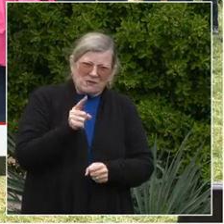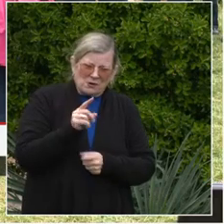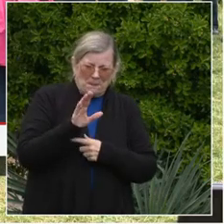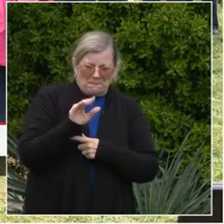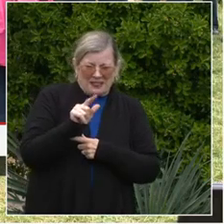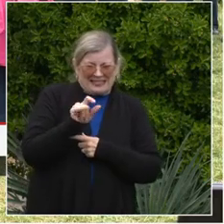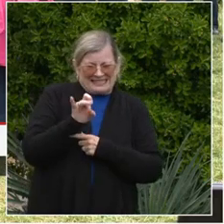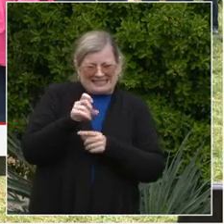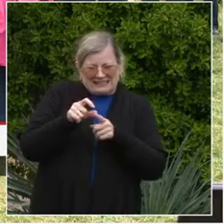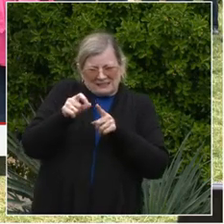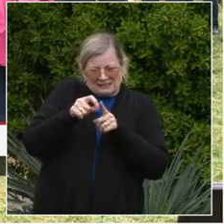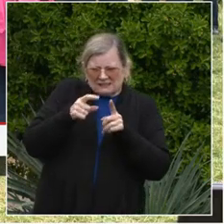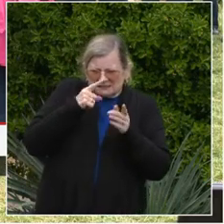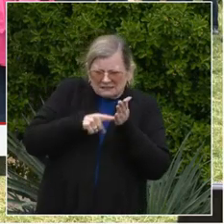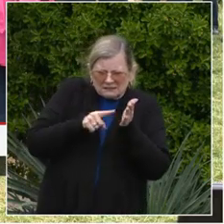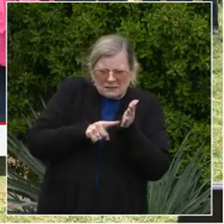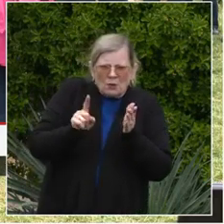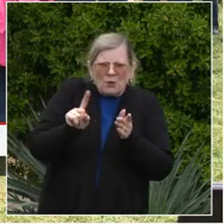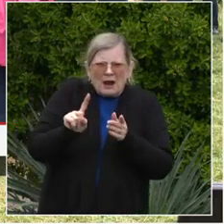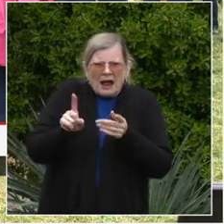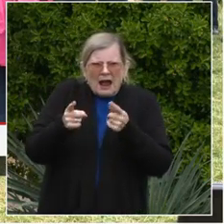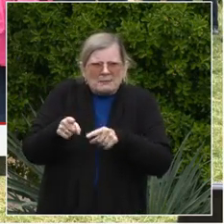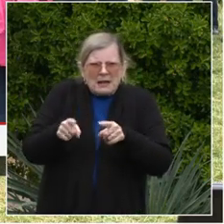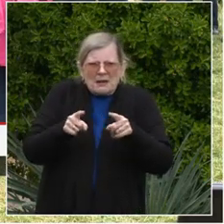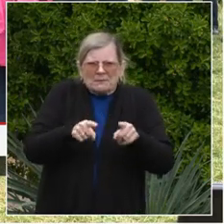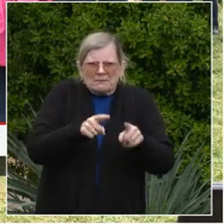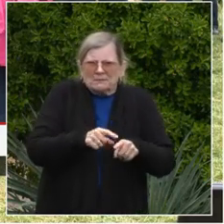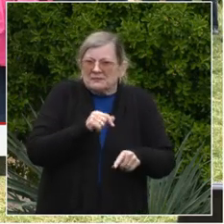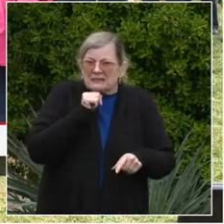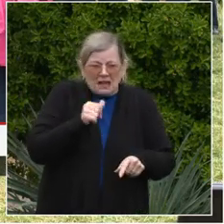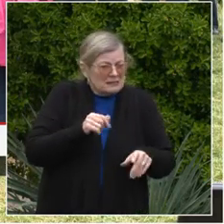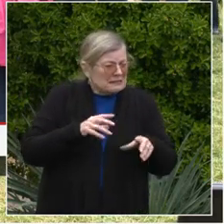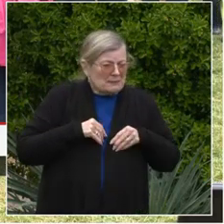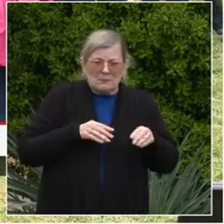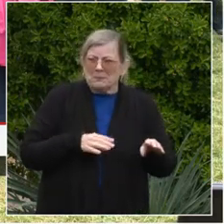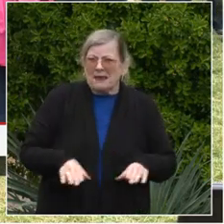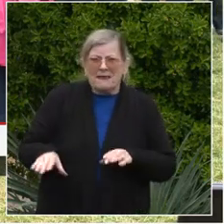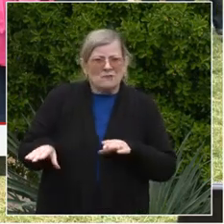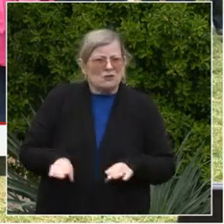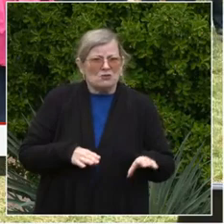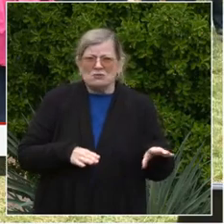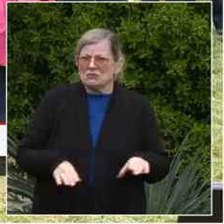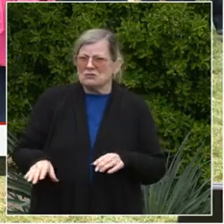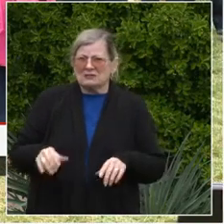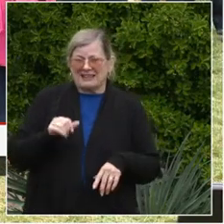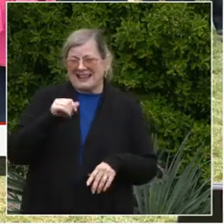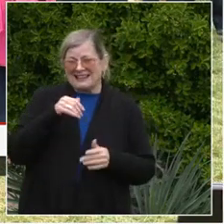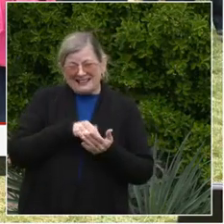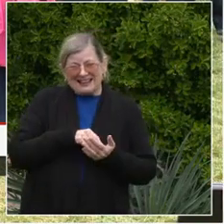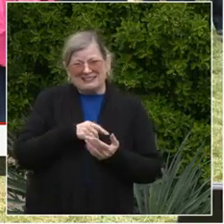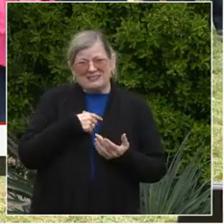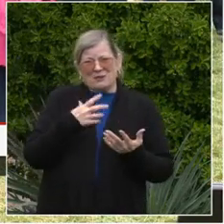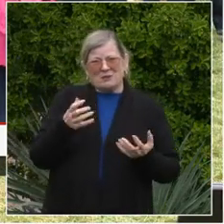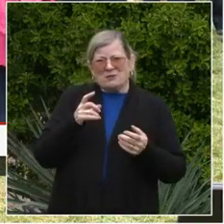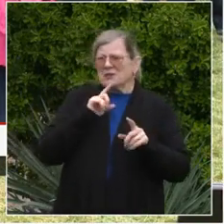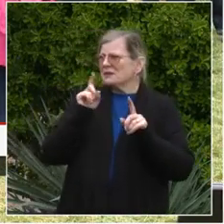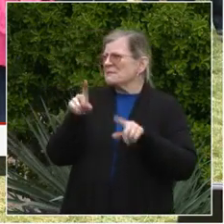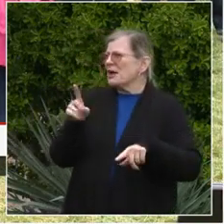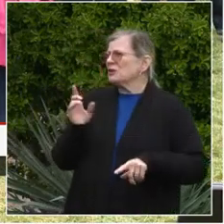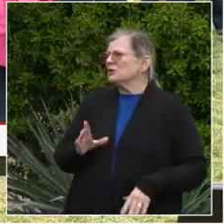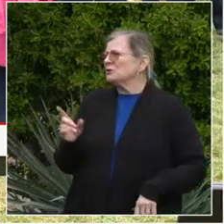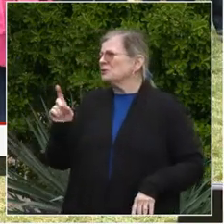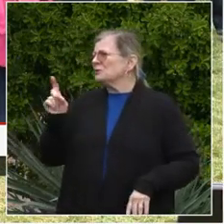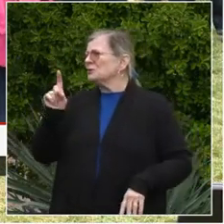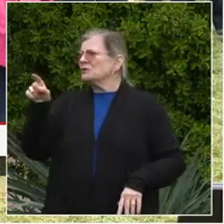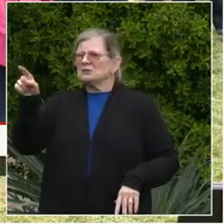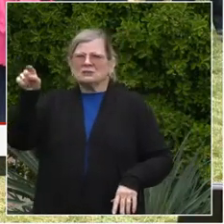that further from there. It's unacceptable behavior. And again, I'm encouraging. Where's the commander at? Right here. Please